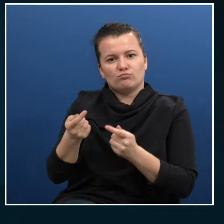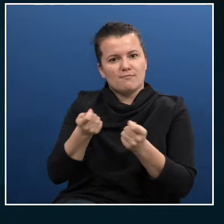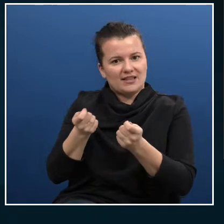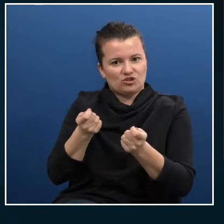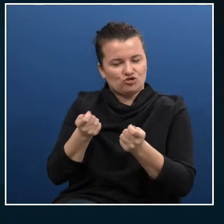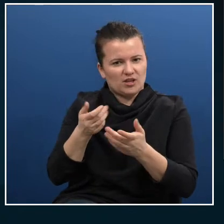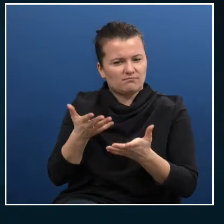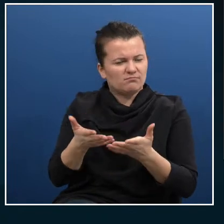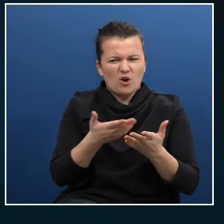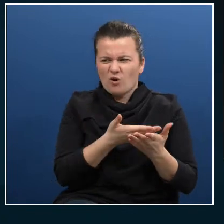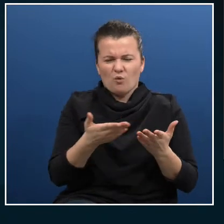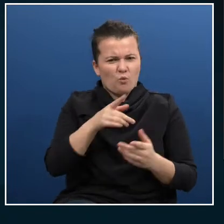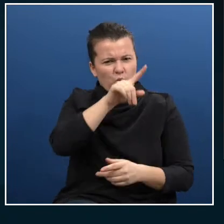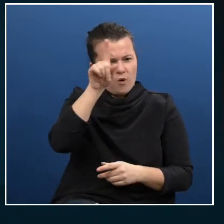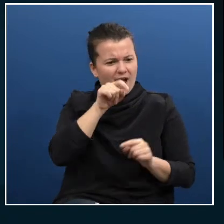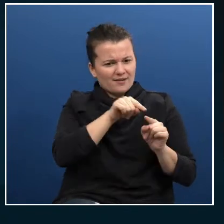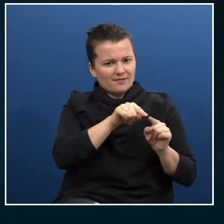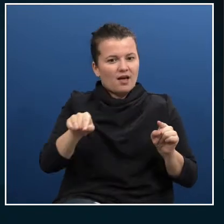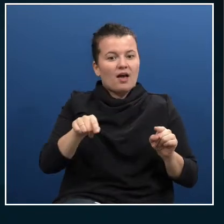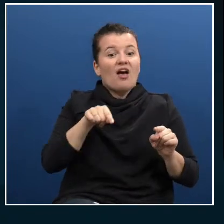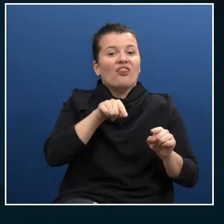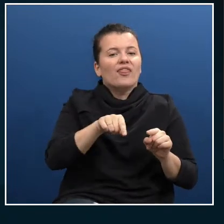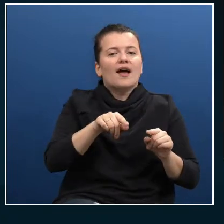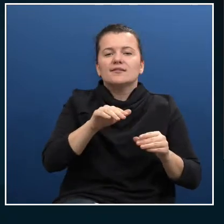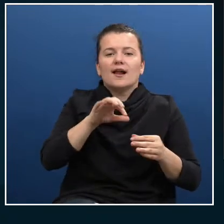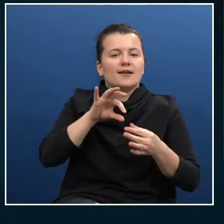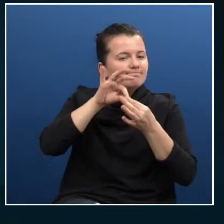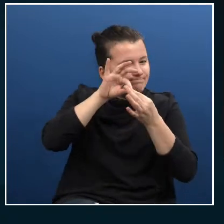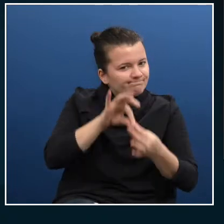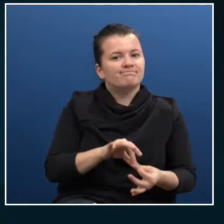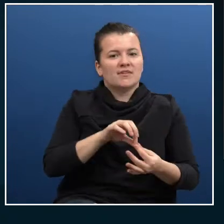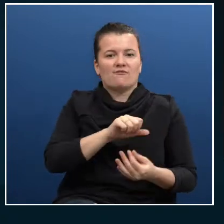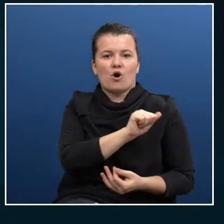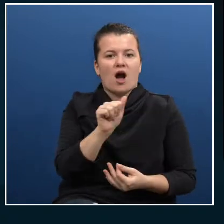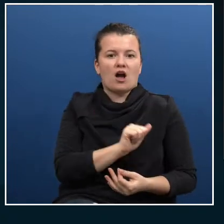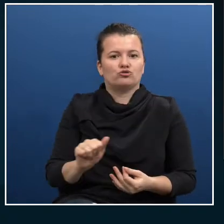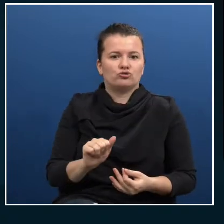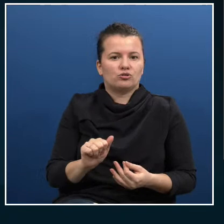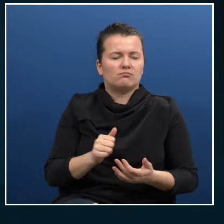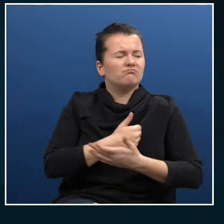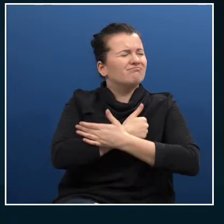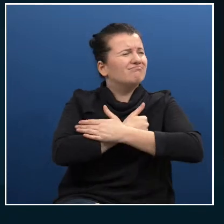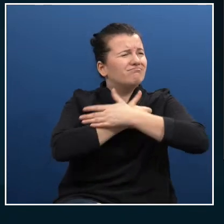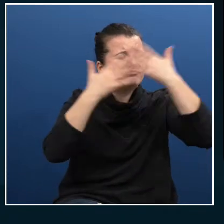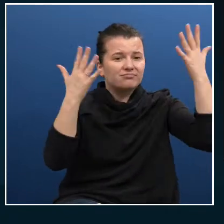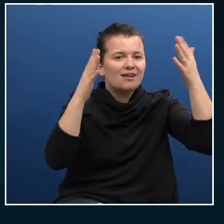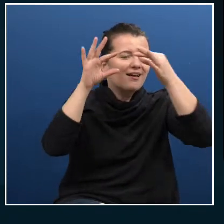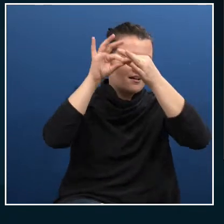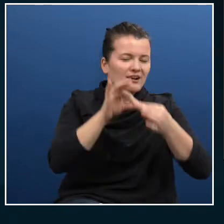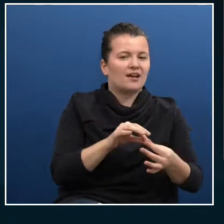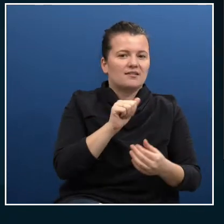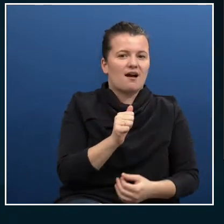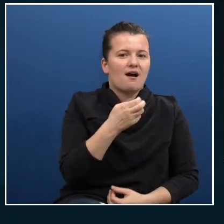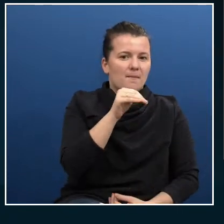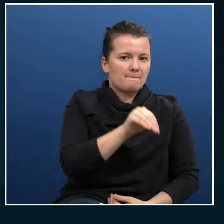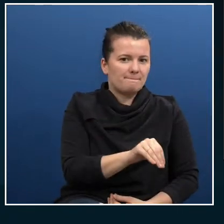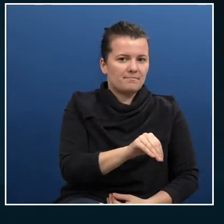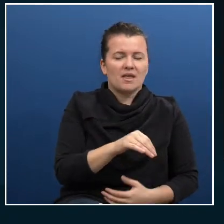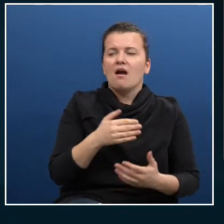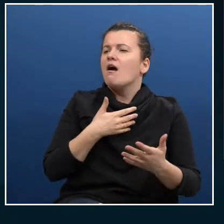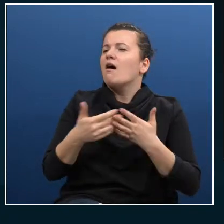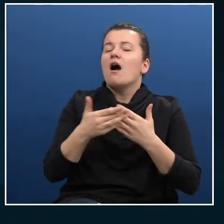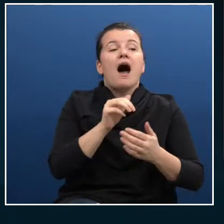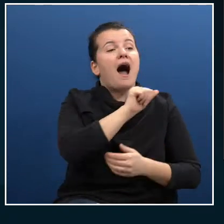it's basically the heart of Azure. So each and every way that you communicate with Azure, whether it's